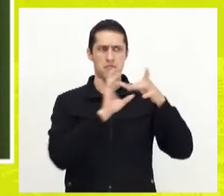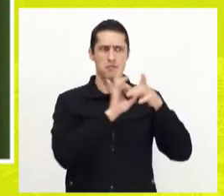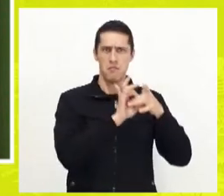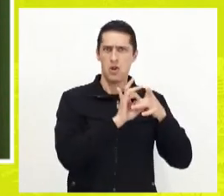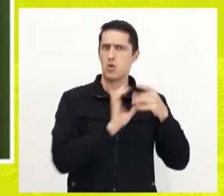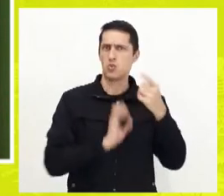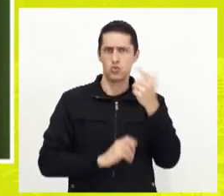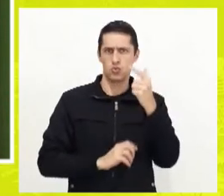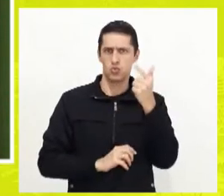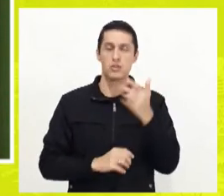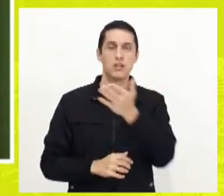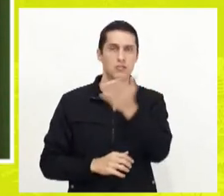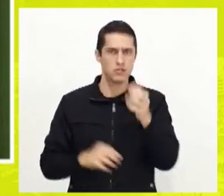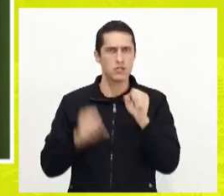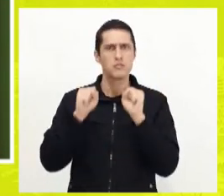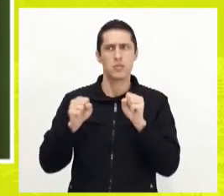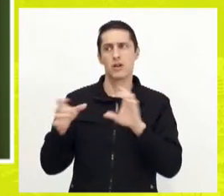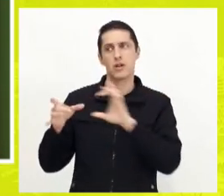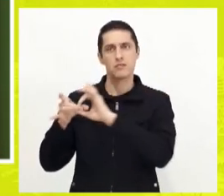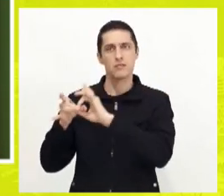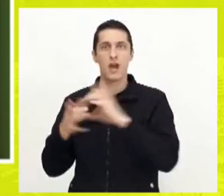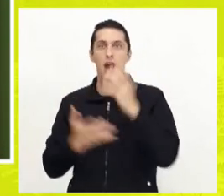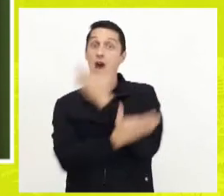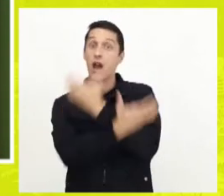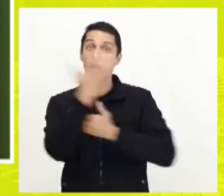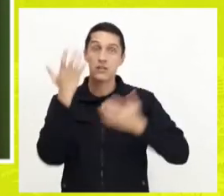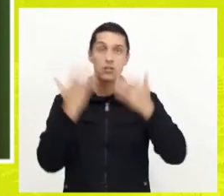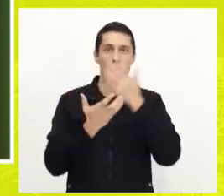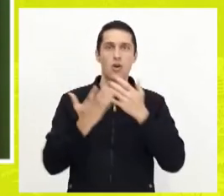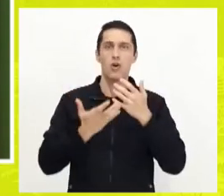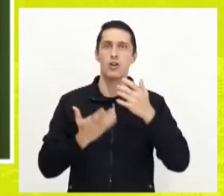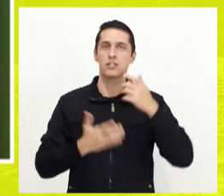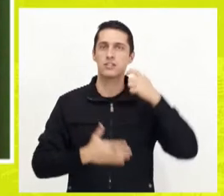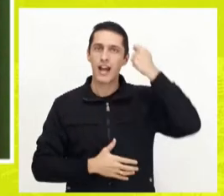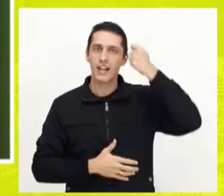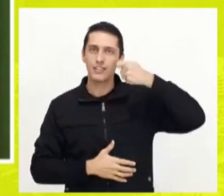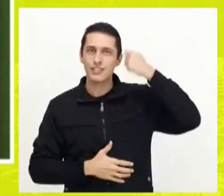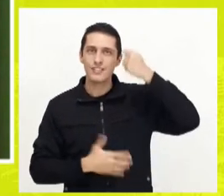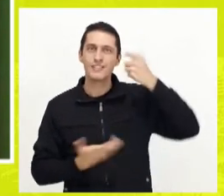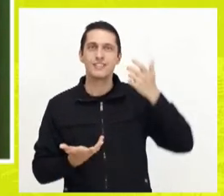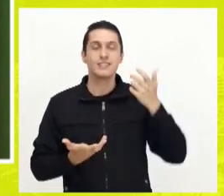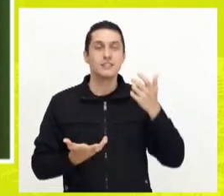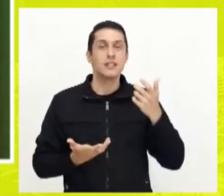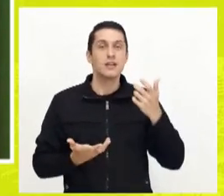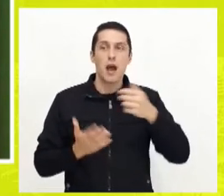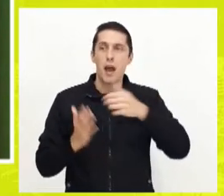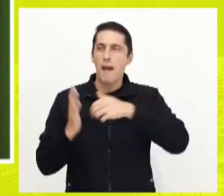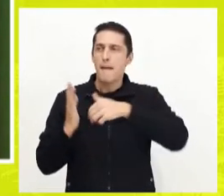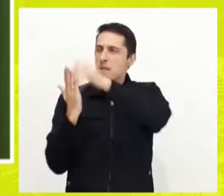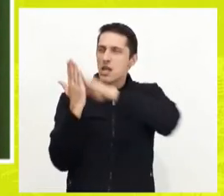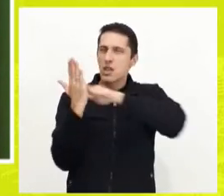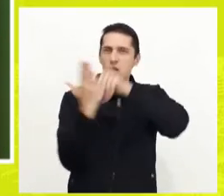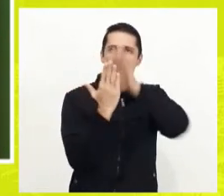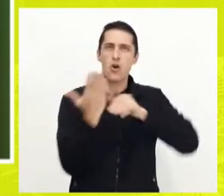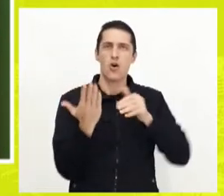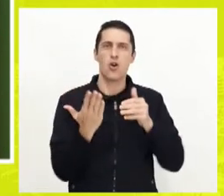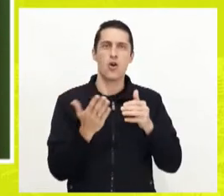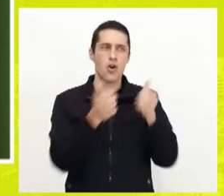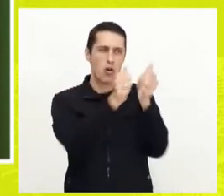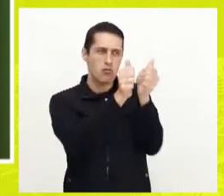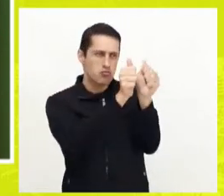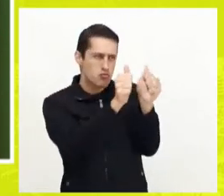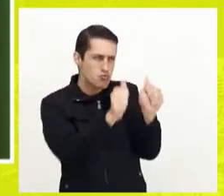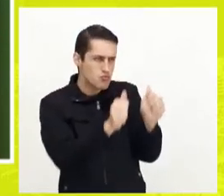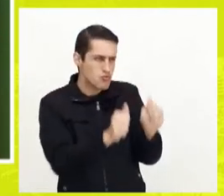with or to have associations with artists singers sculptors oh contraire